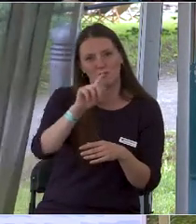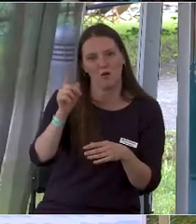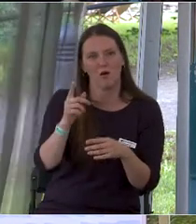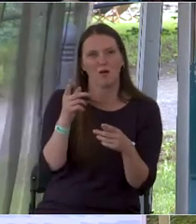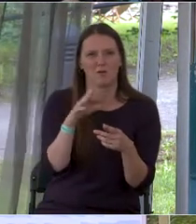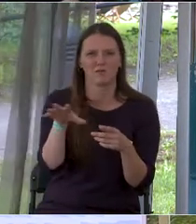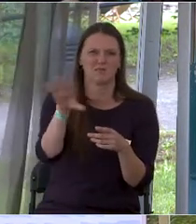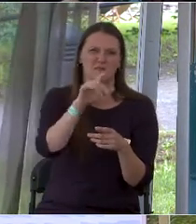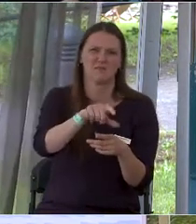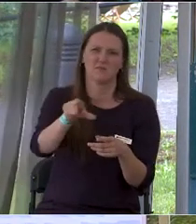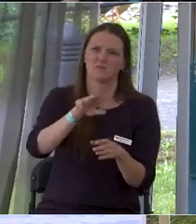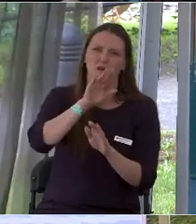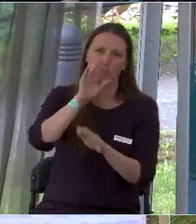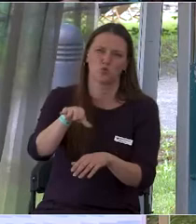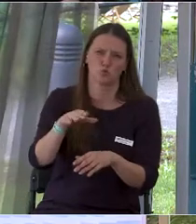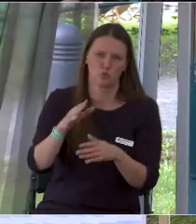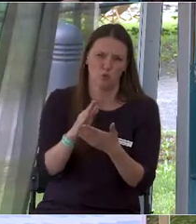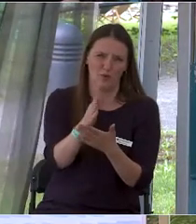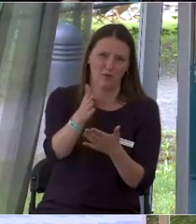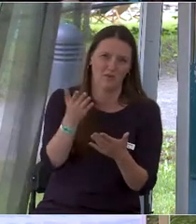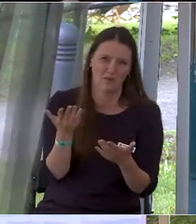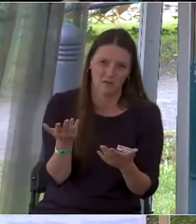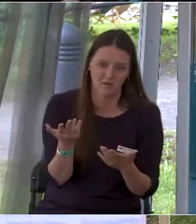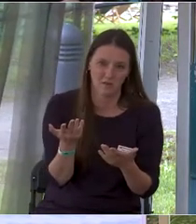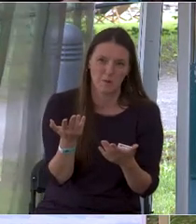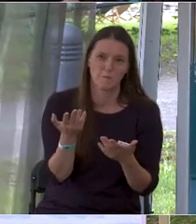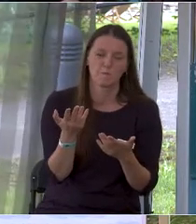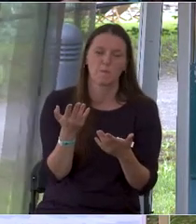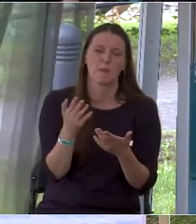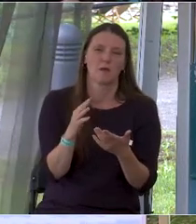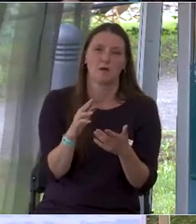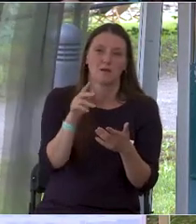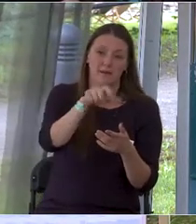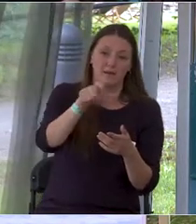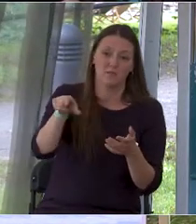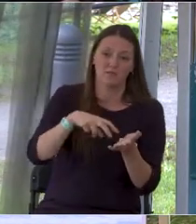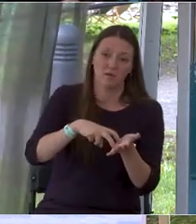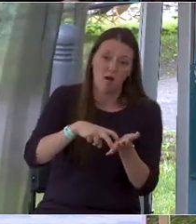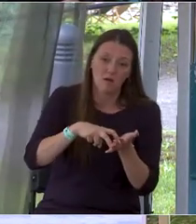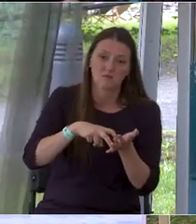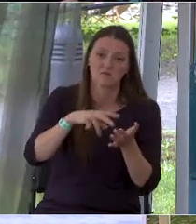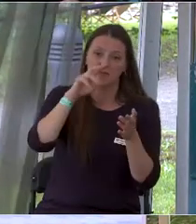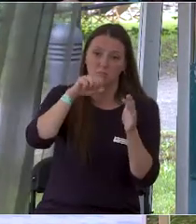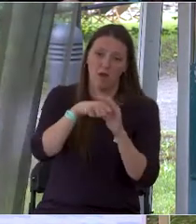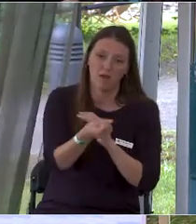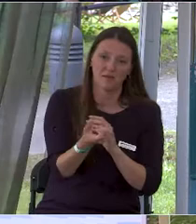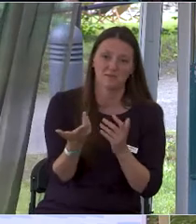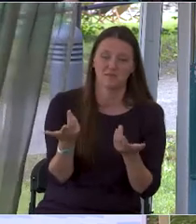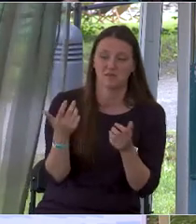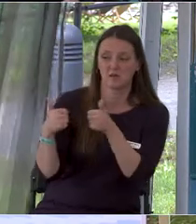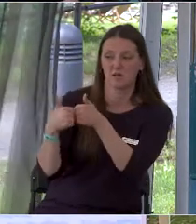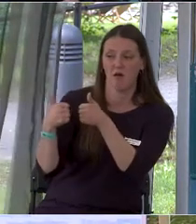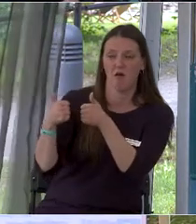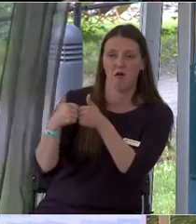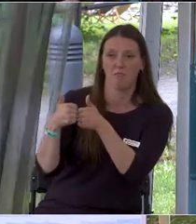needed individualized individuals who were afraid of power, scared, hiding, could not trust the neighbor because